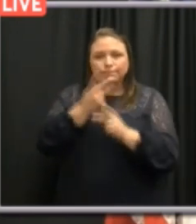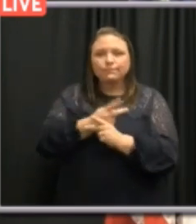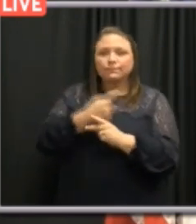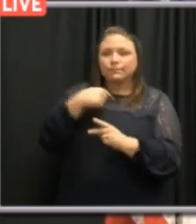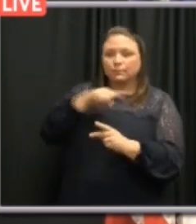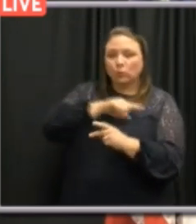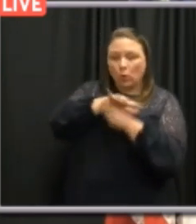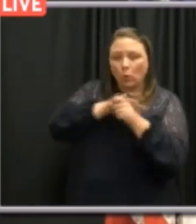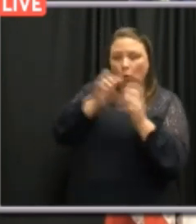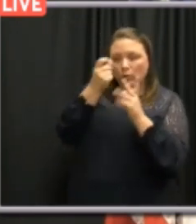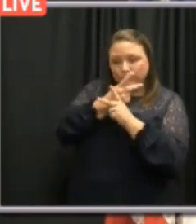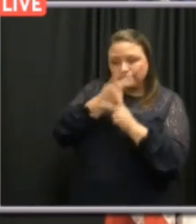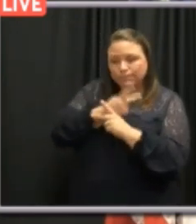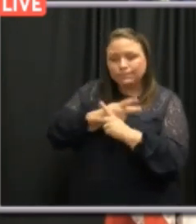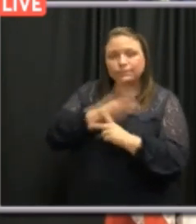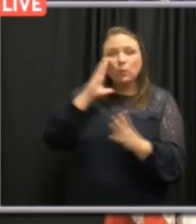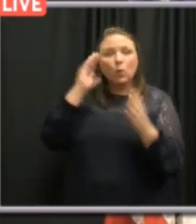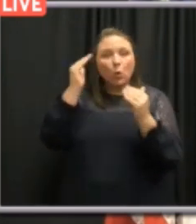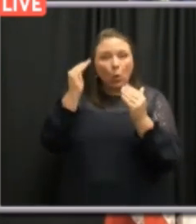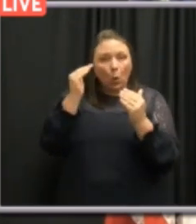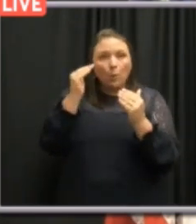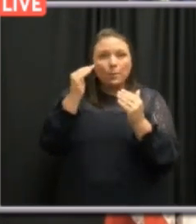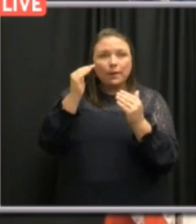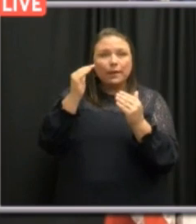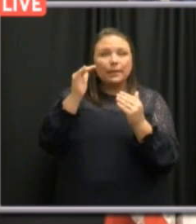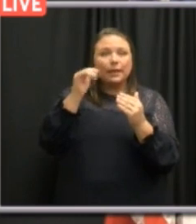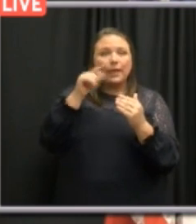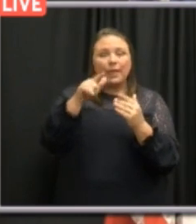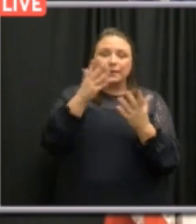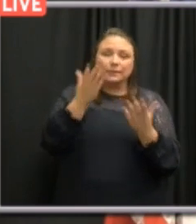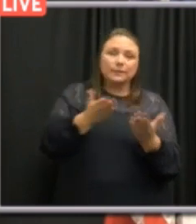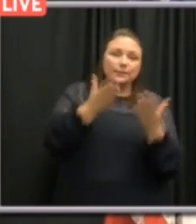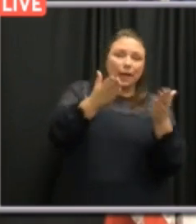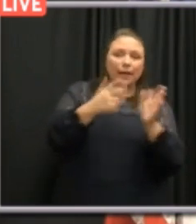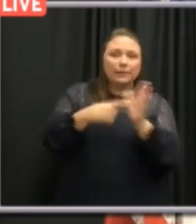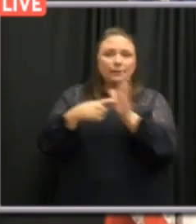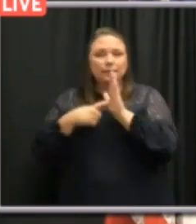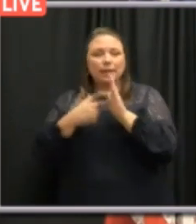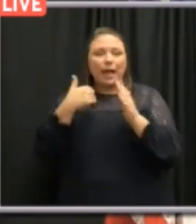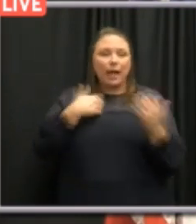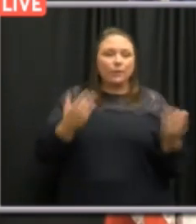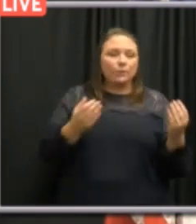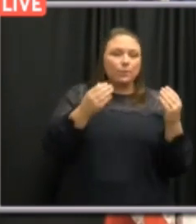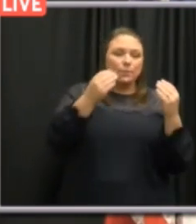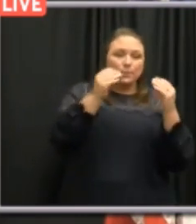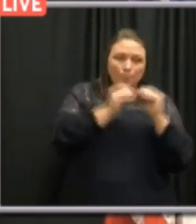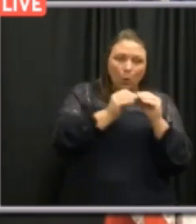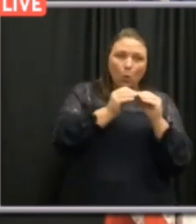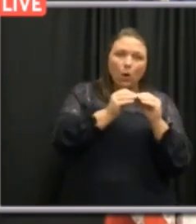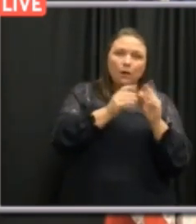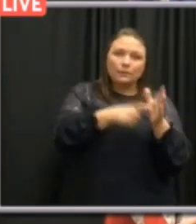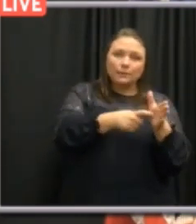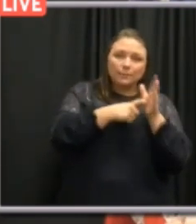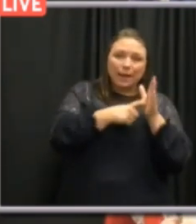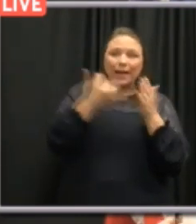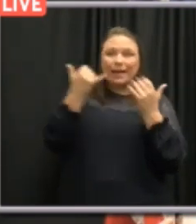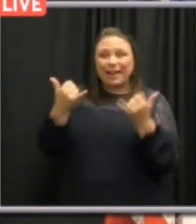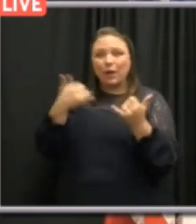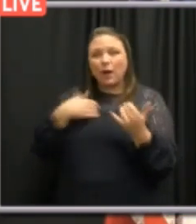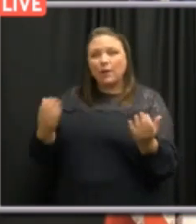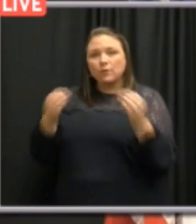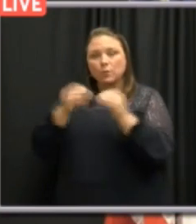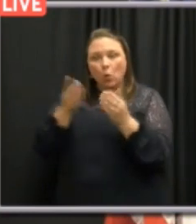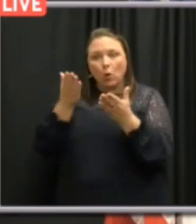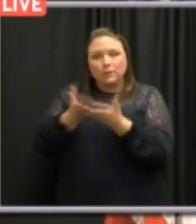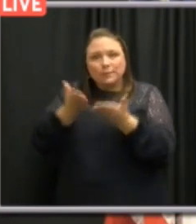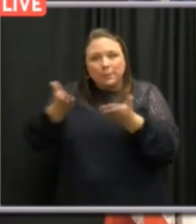And so my hope is that, as I've mentioned before, it's a supply and demand thing. There are now more, while there's more demand, there's now a lot more